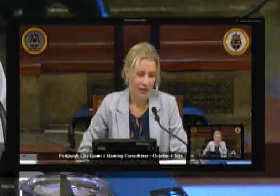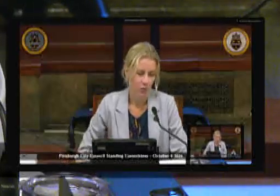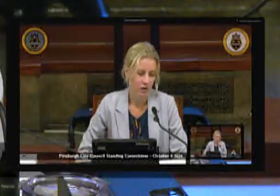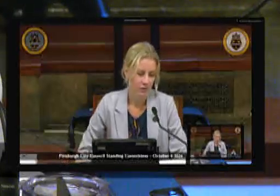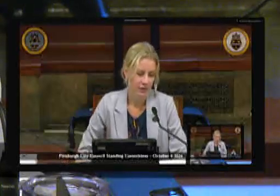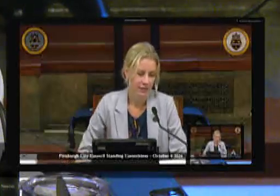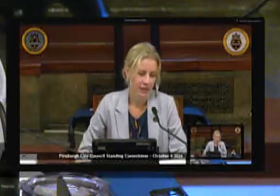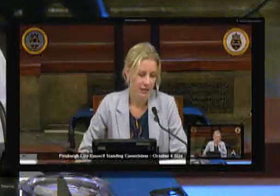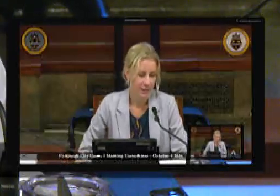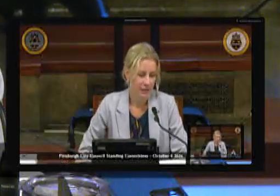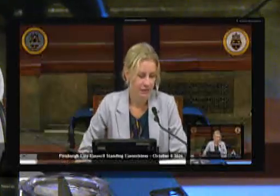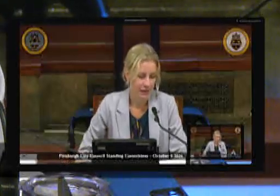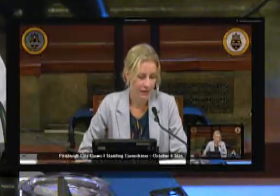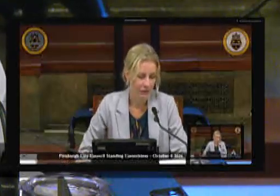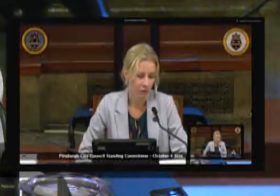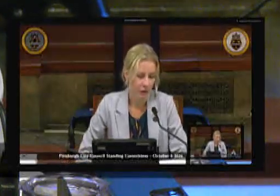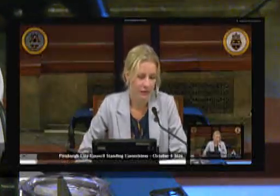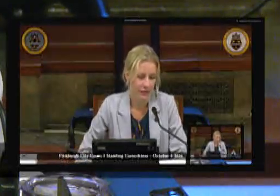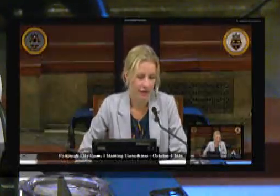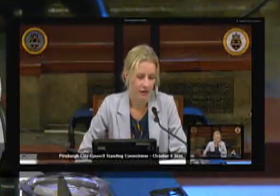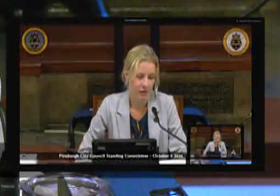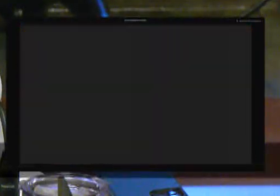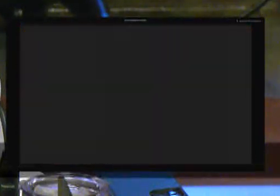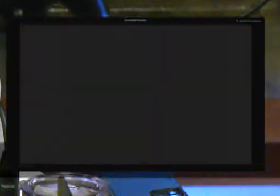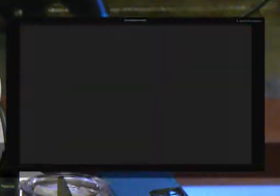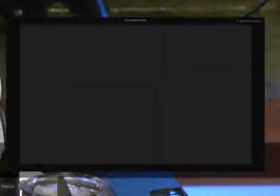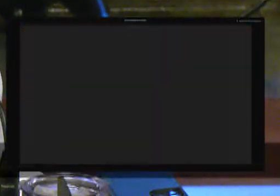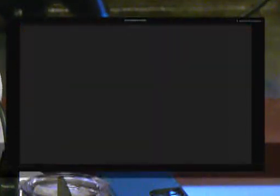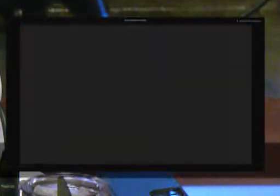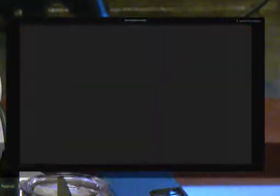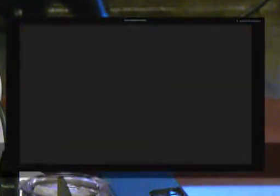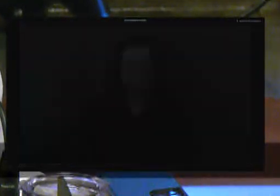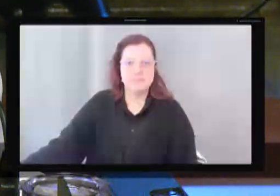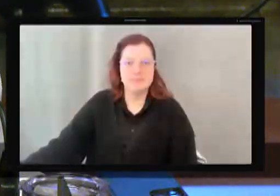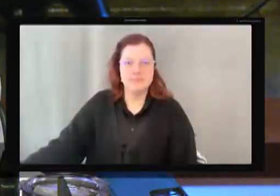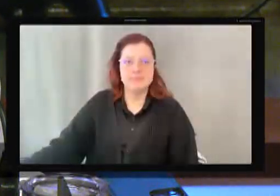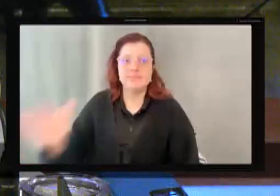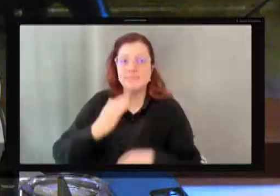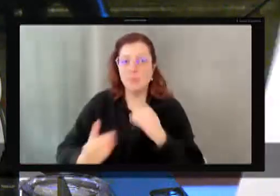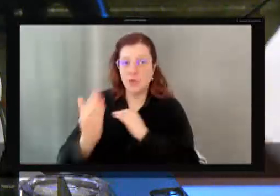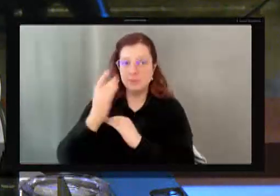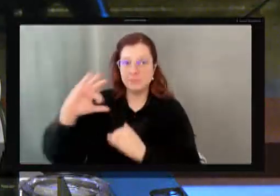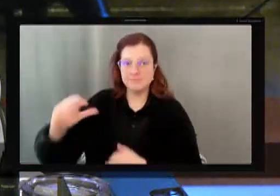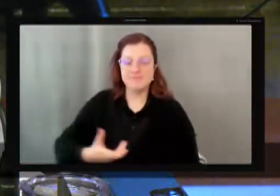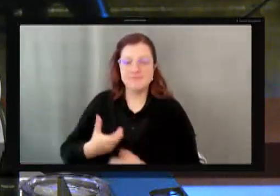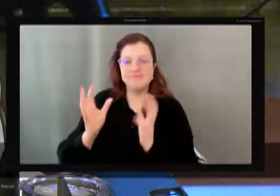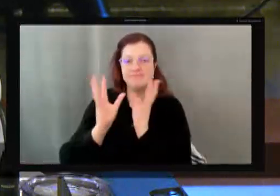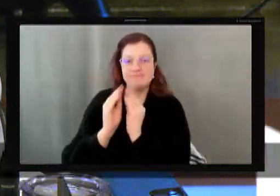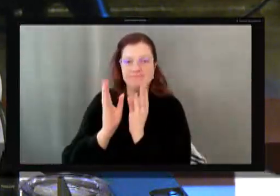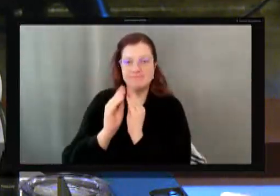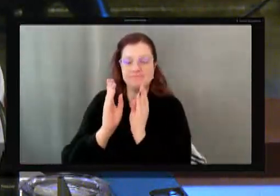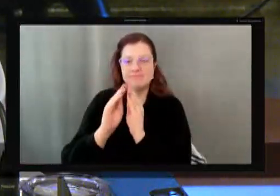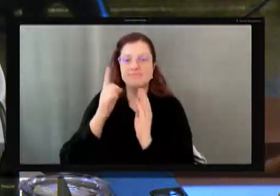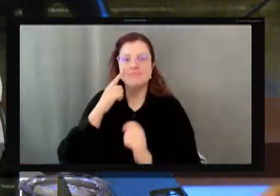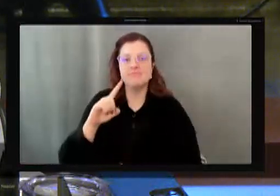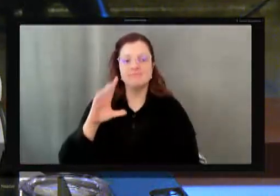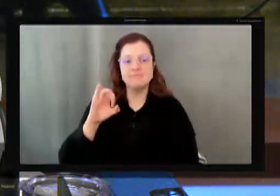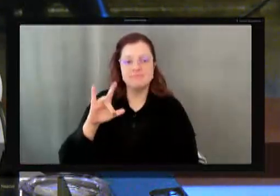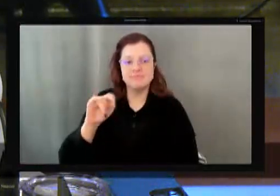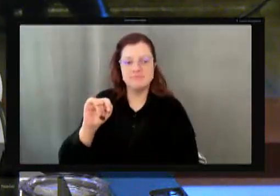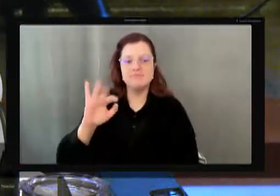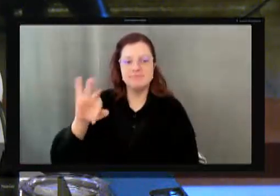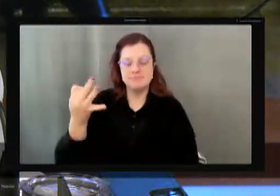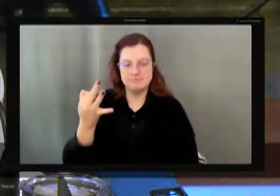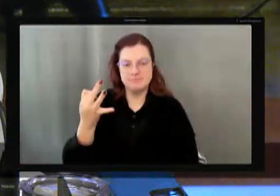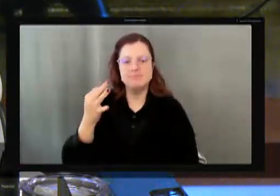Good morning and welcome to the Standing Committee's meeting for Wednesday, October 9th, 2024. All council meetings will be live streamed on the city's